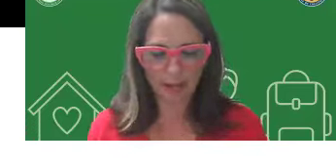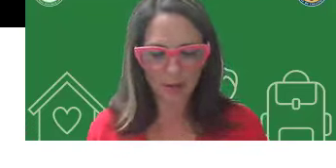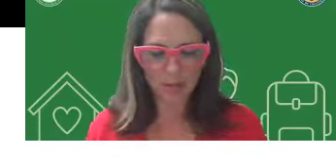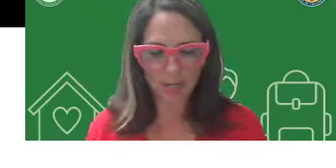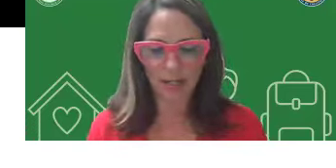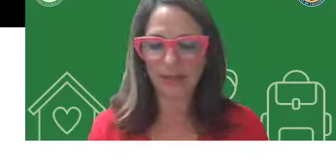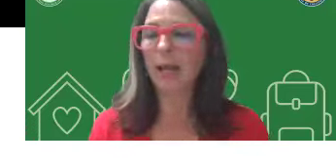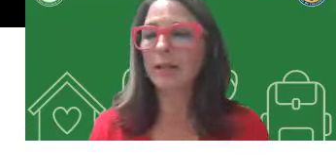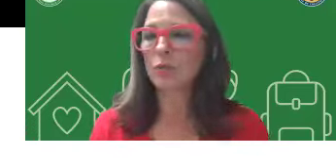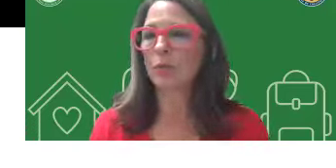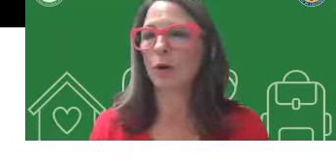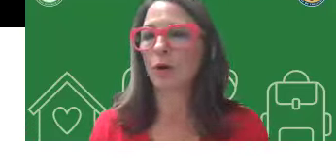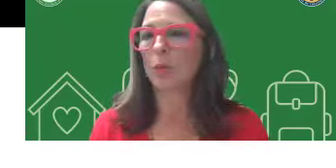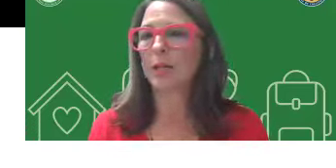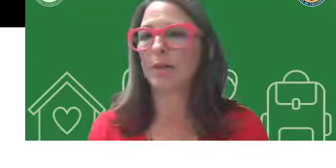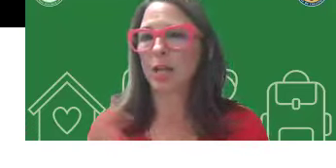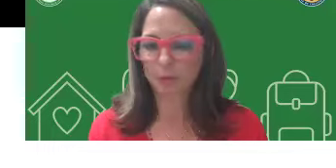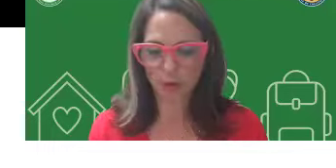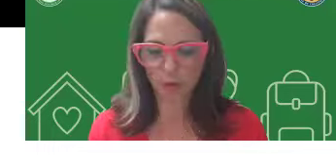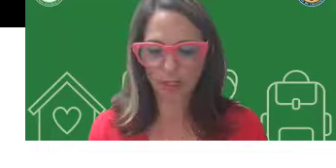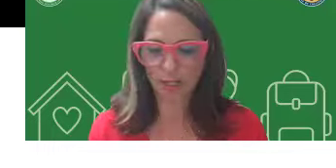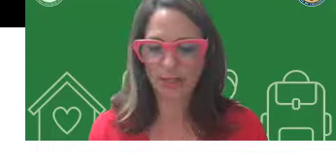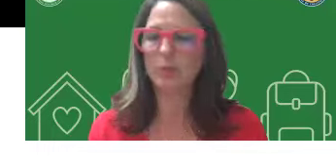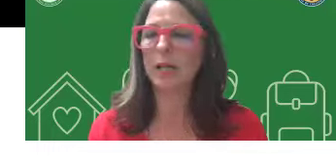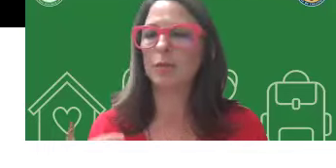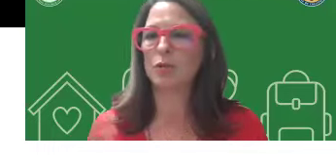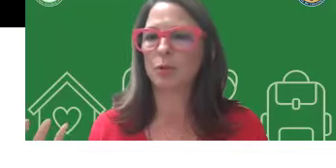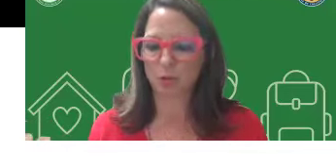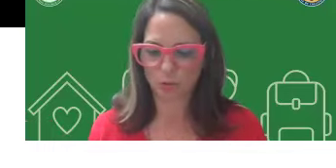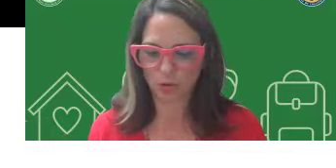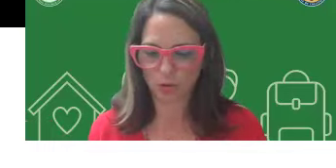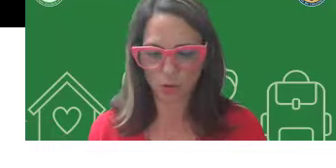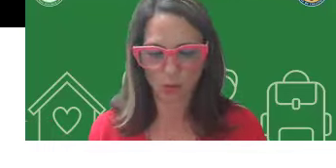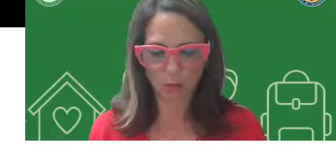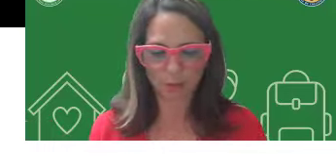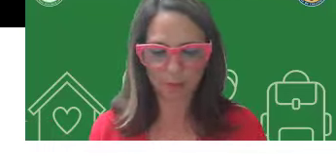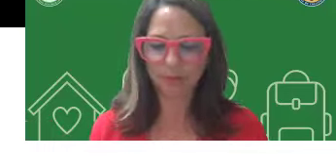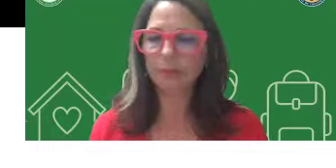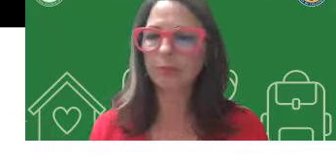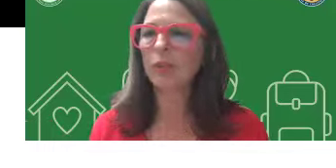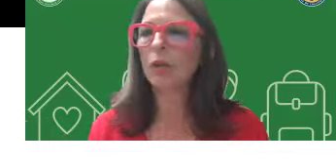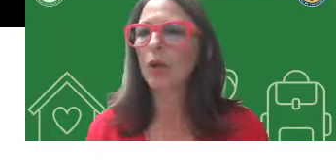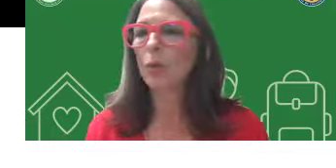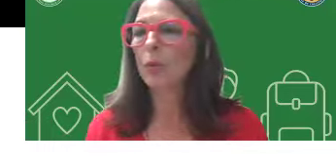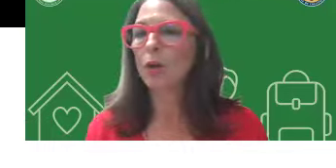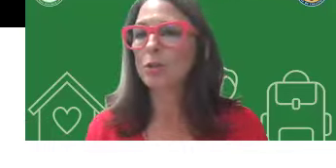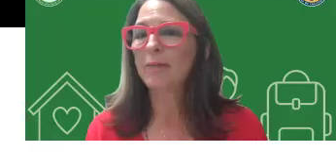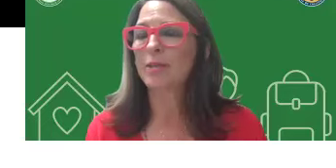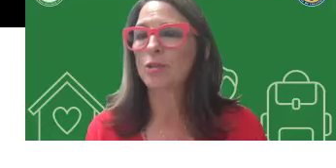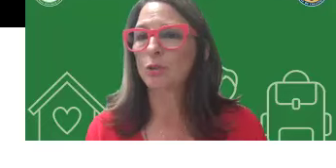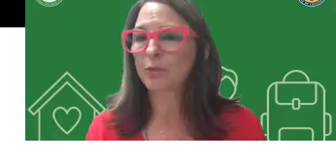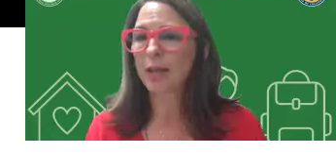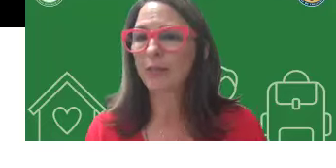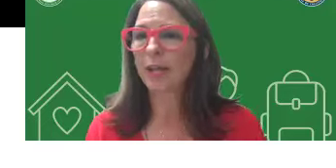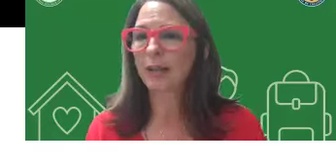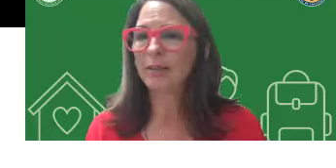as time allows. And at the end, we are hoping to have time for Q&A to be able to address questions as well. We will also